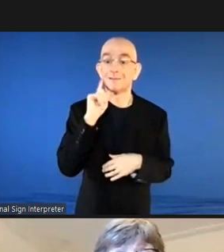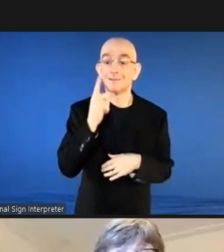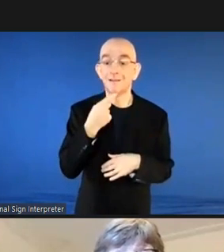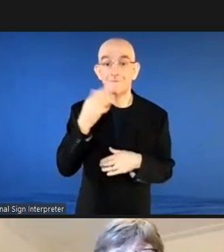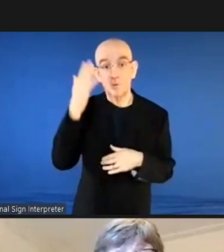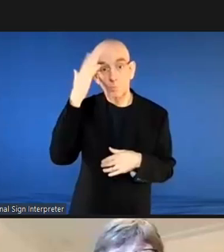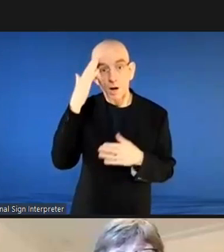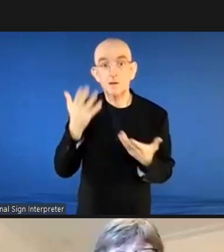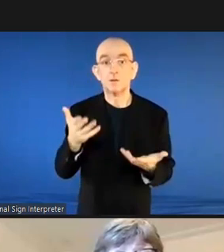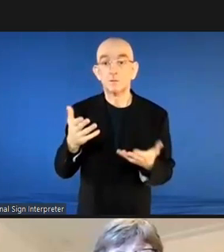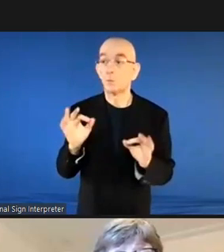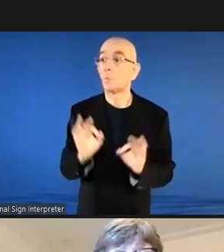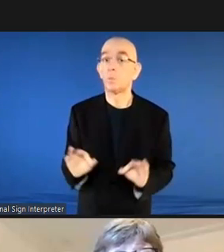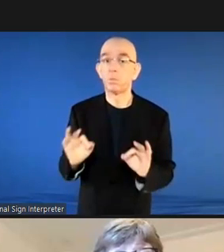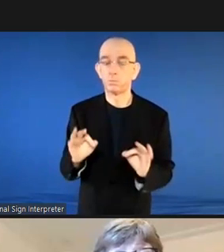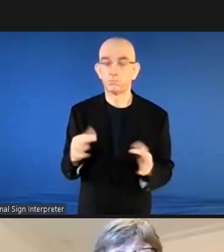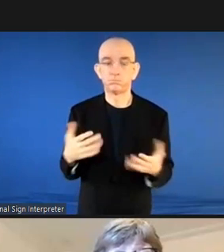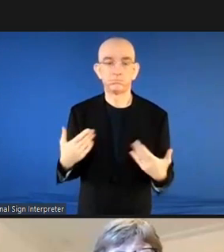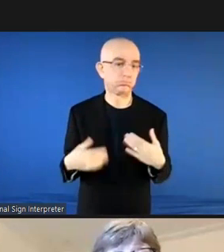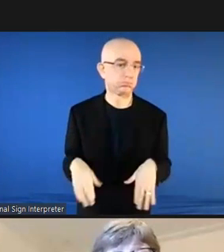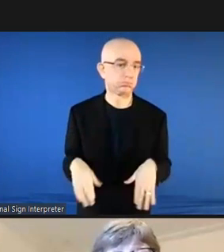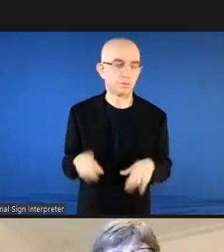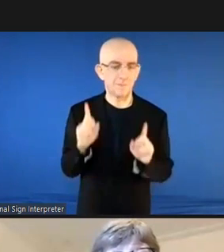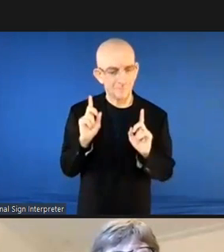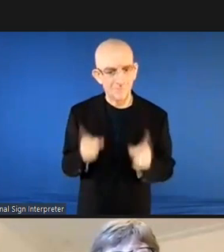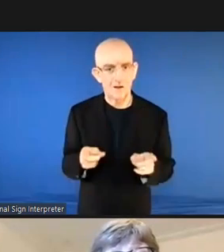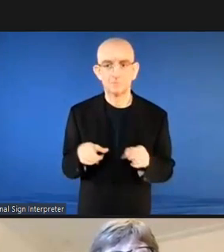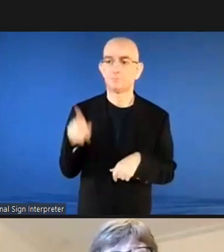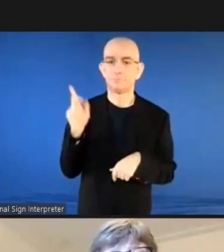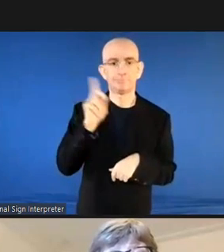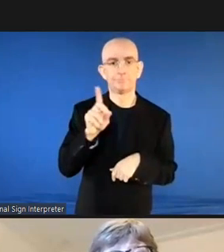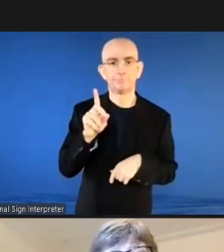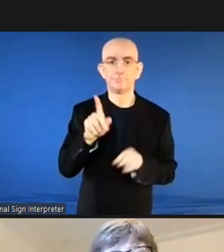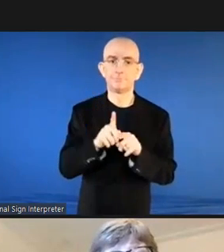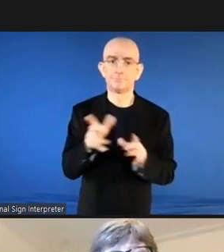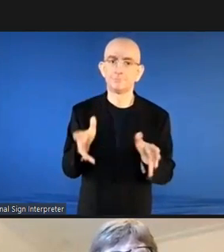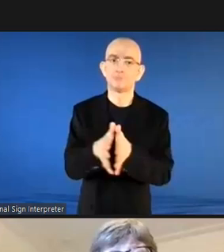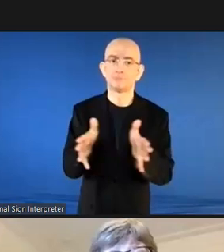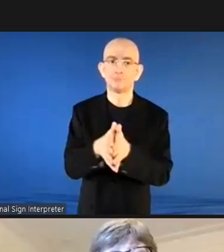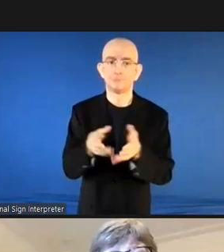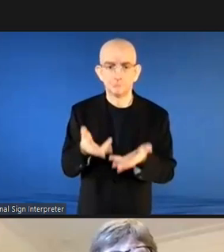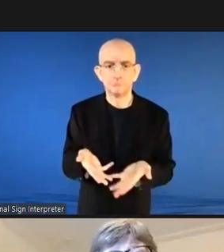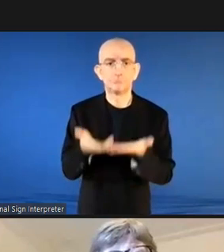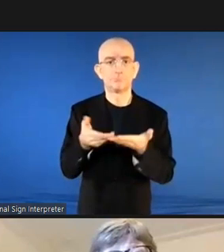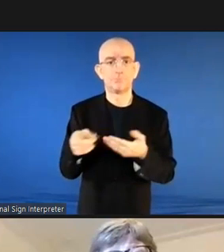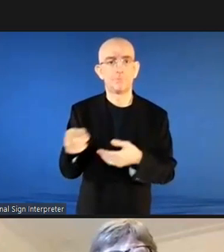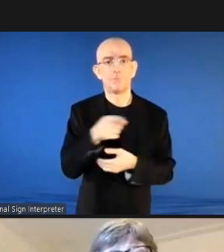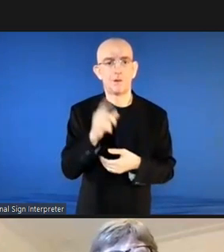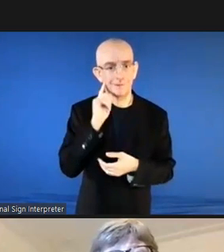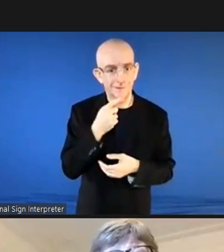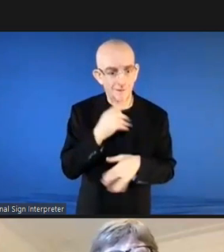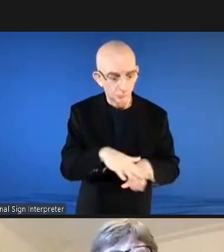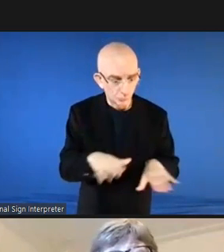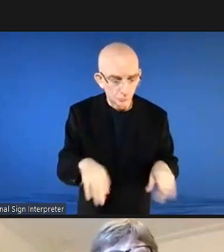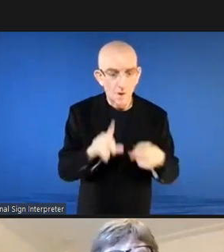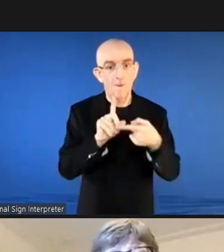really help them, not only the deaf children, but the parents as well, because they are they're feeling very sad at the first,